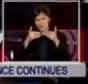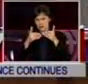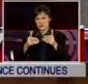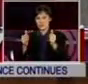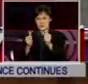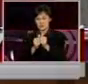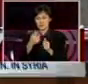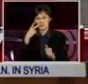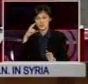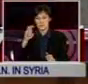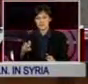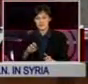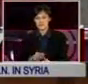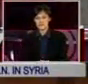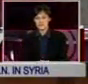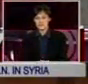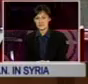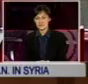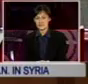Okay.